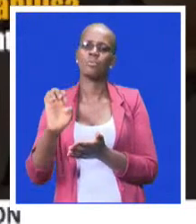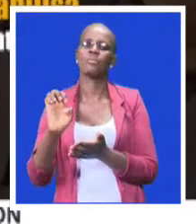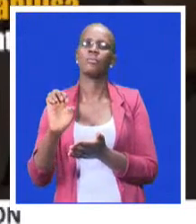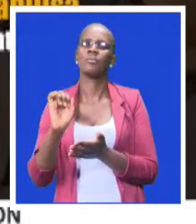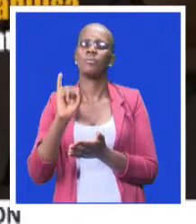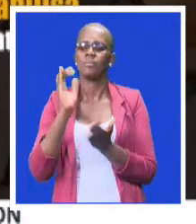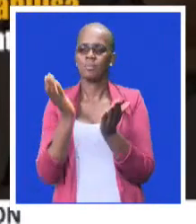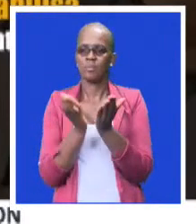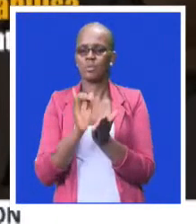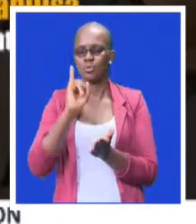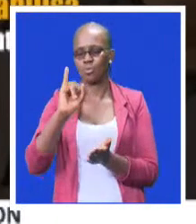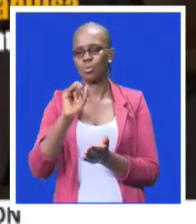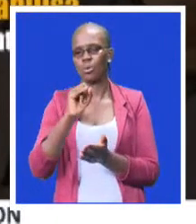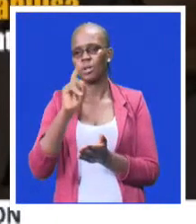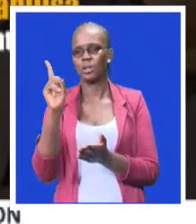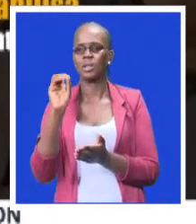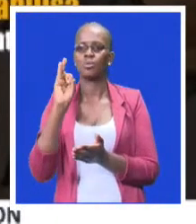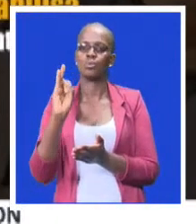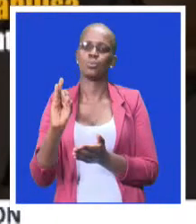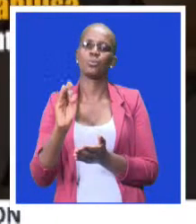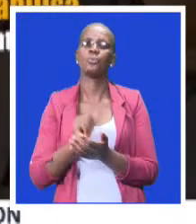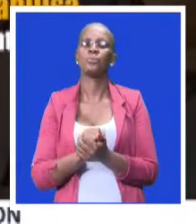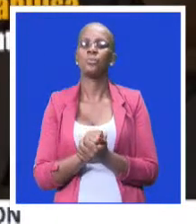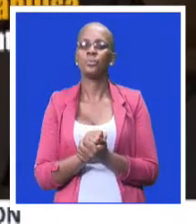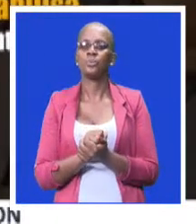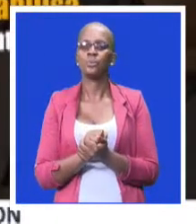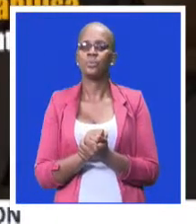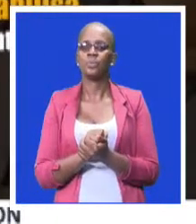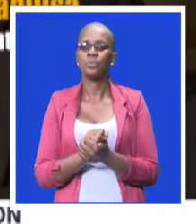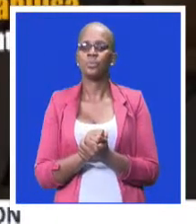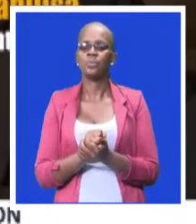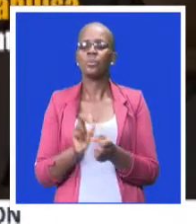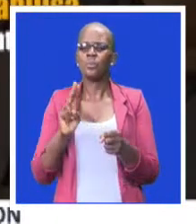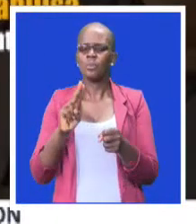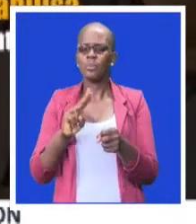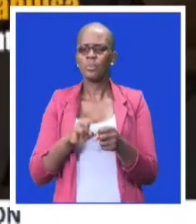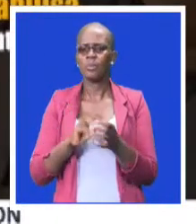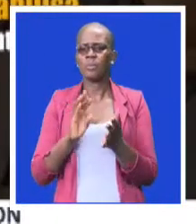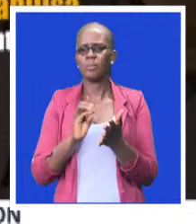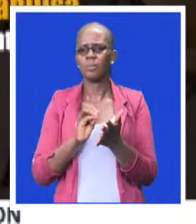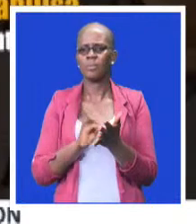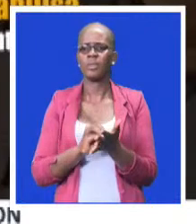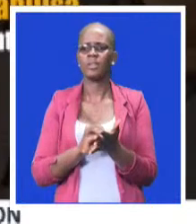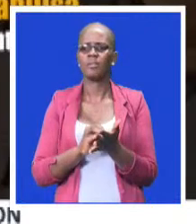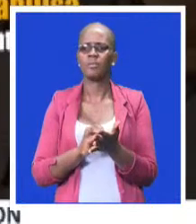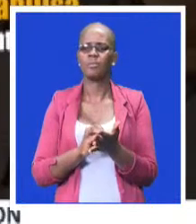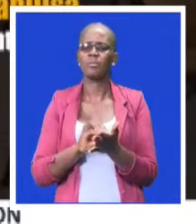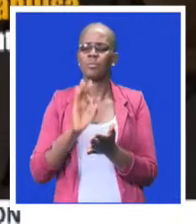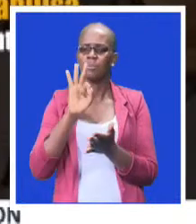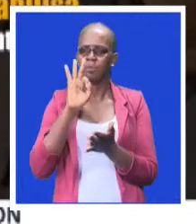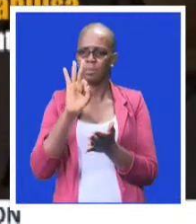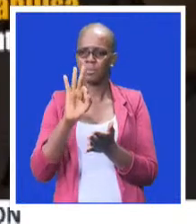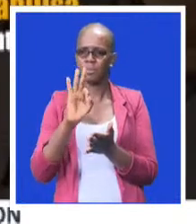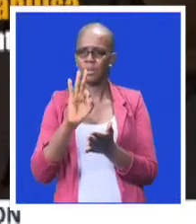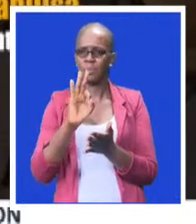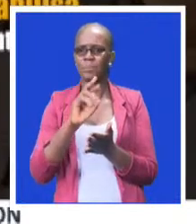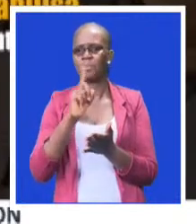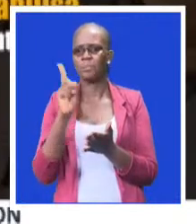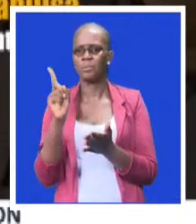3 p.m. until 3:30 p.m. we have the grade 5s and 6 lesson, which is social